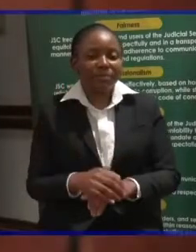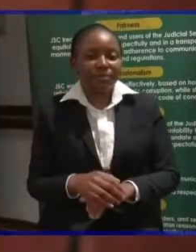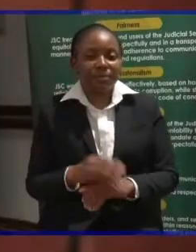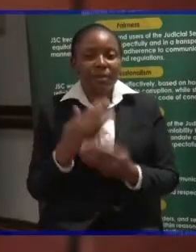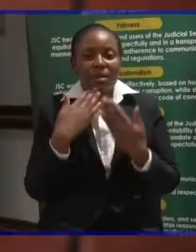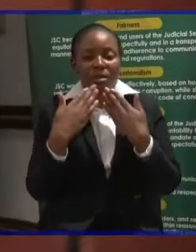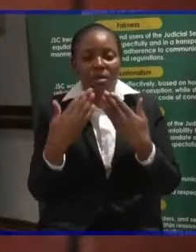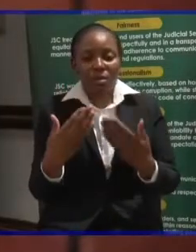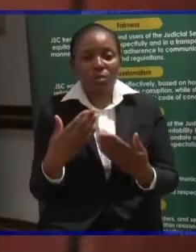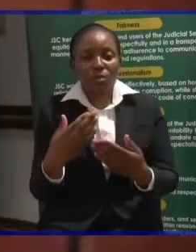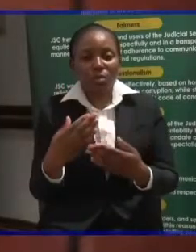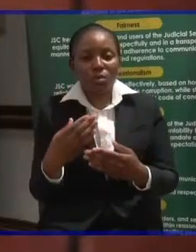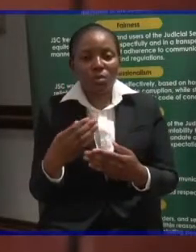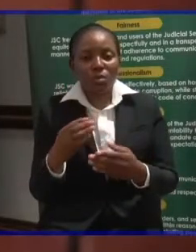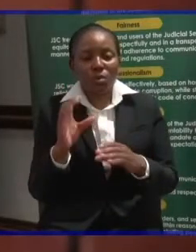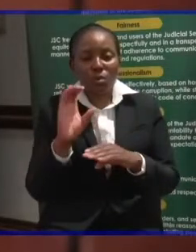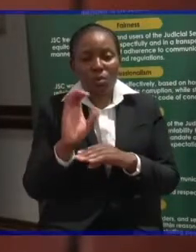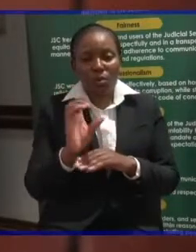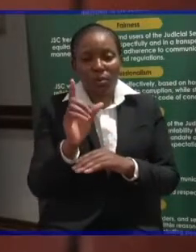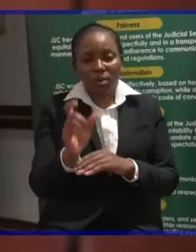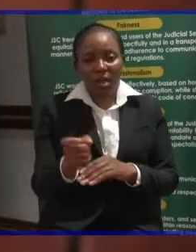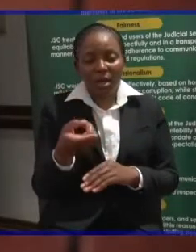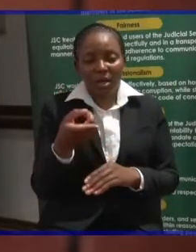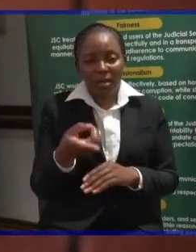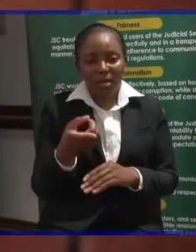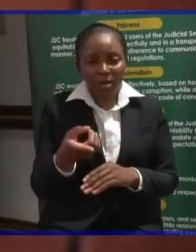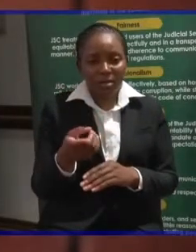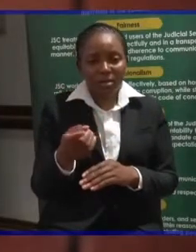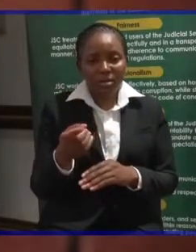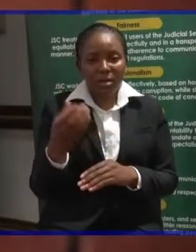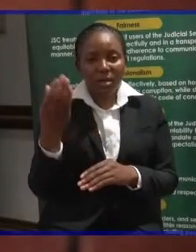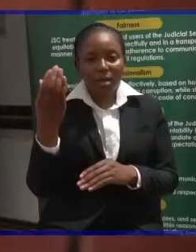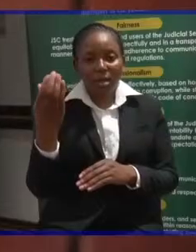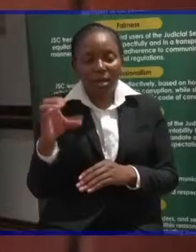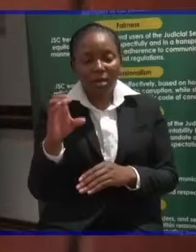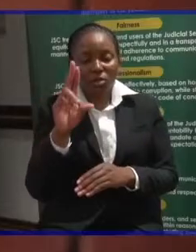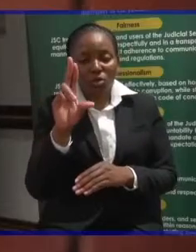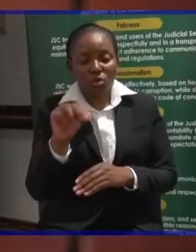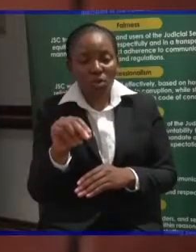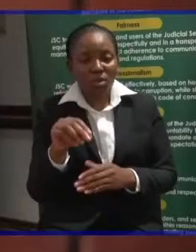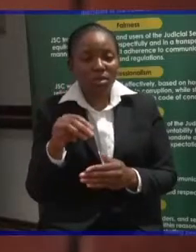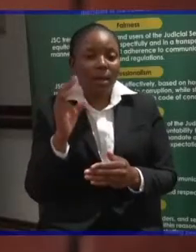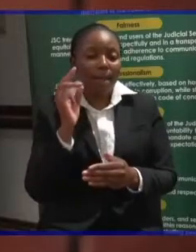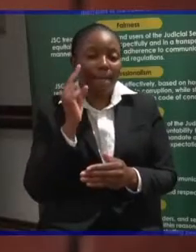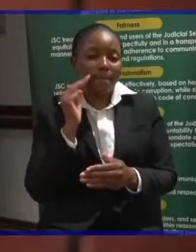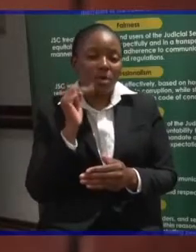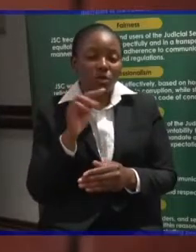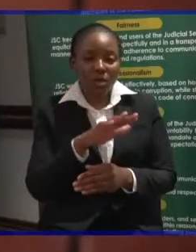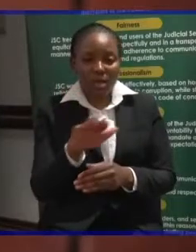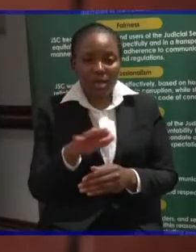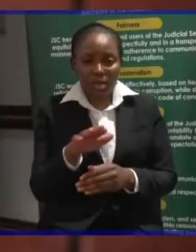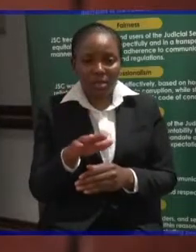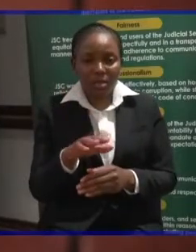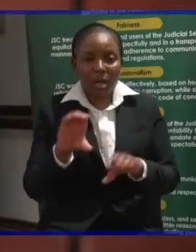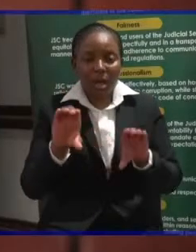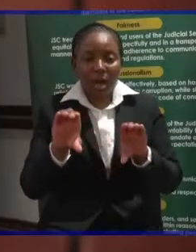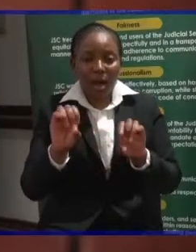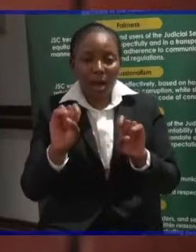Thank you, Commissioner. The matter was not from Mashonaland Central Province. It had occurred in